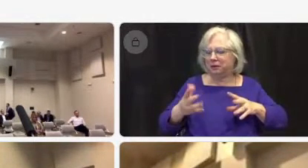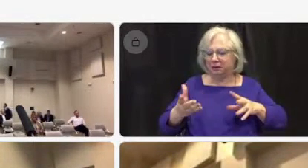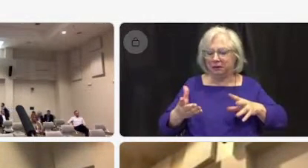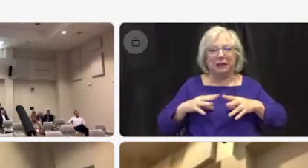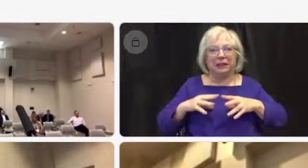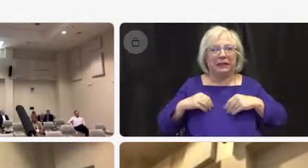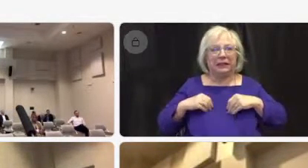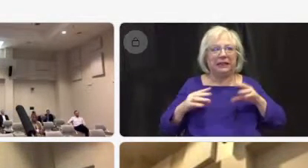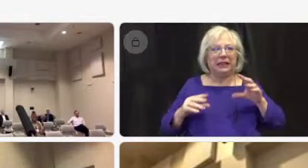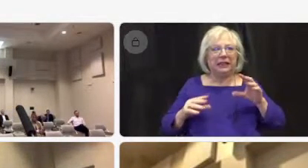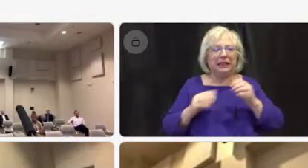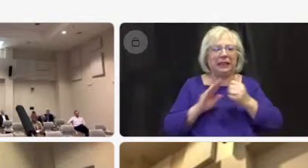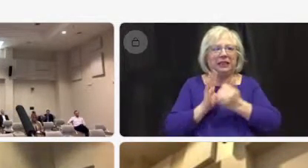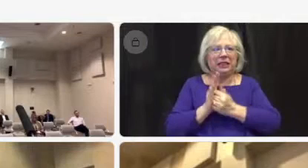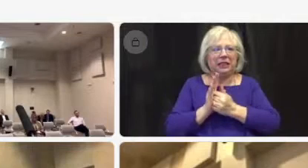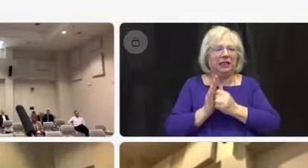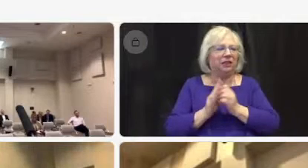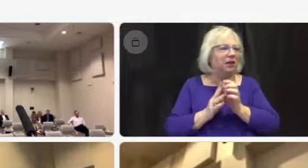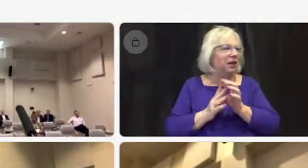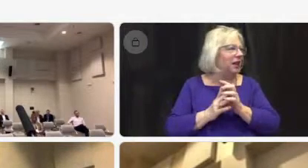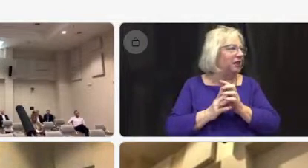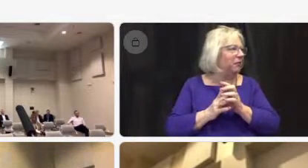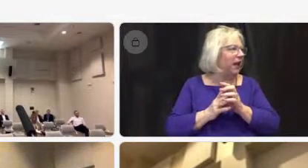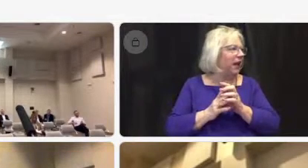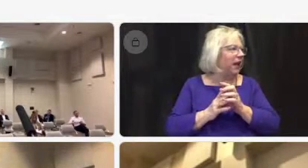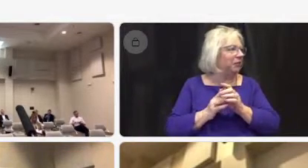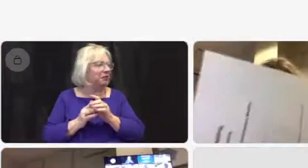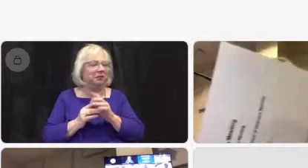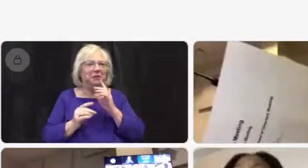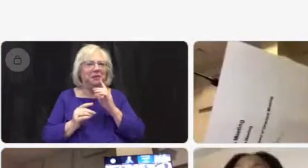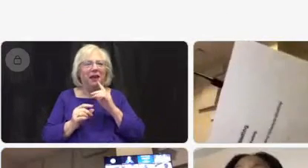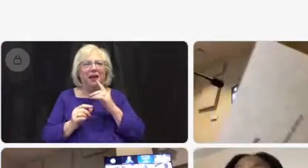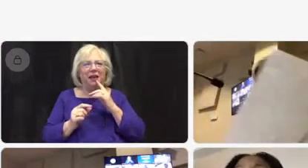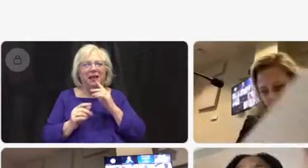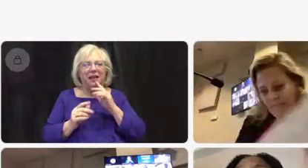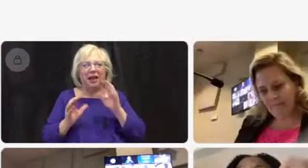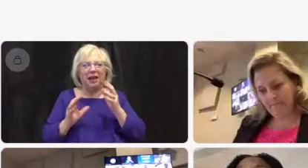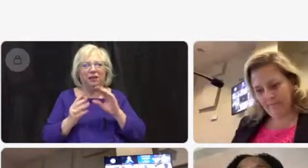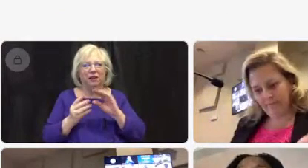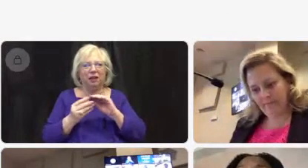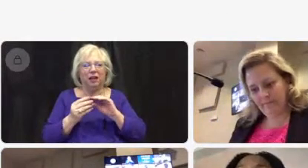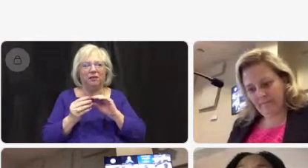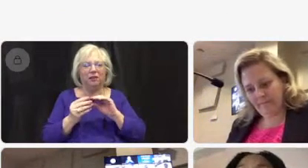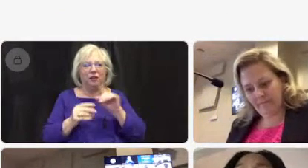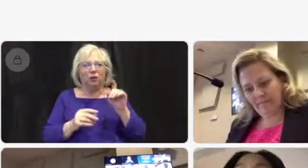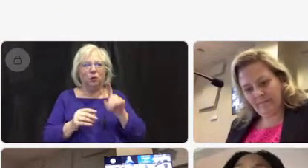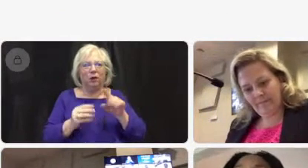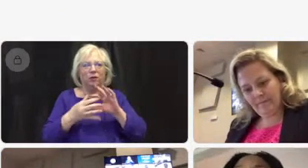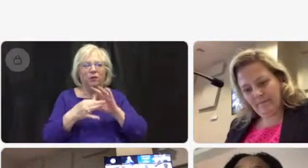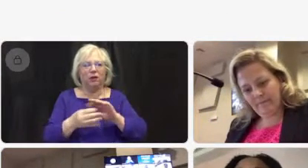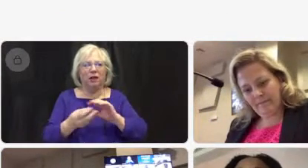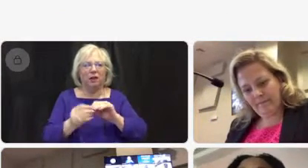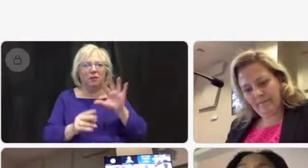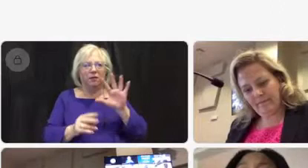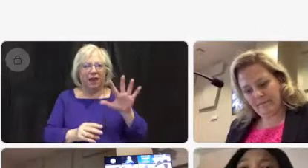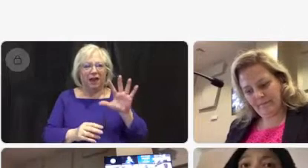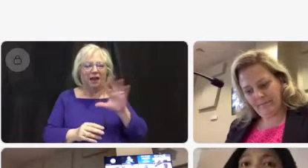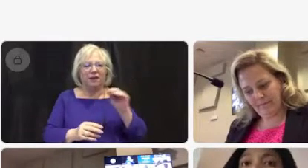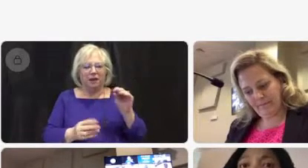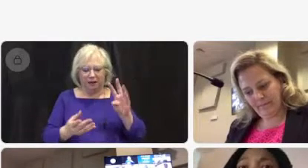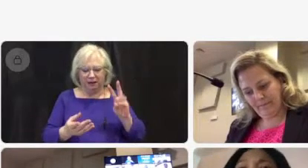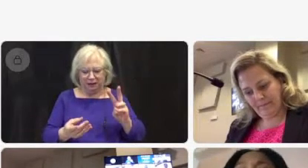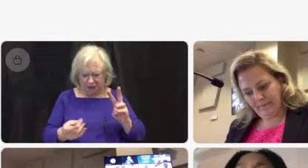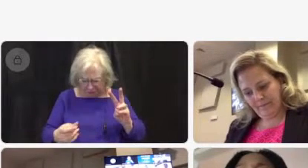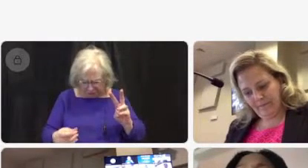Yes, Mayor. I have a question on 5 and 6. I'm sorry, I can't get need